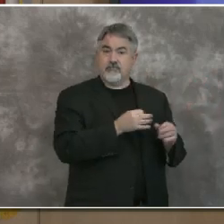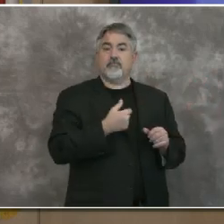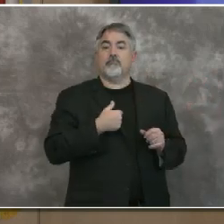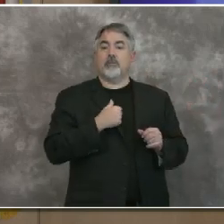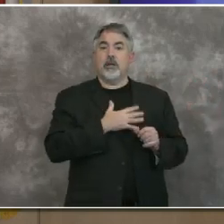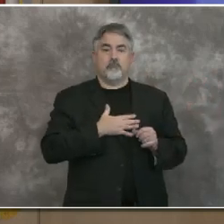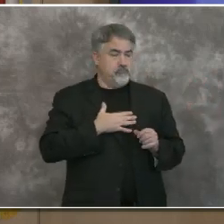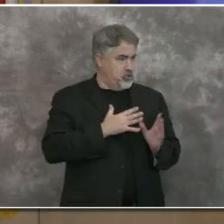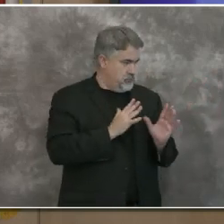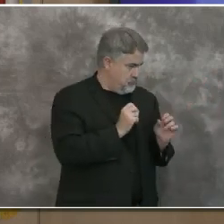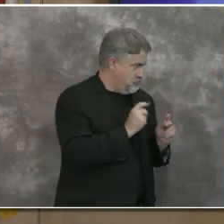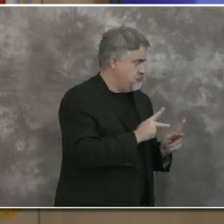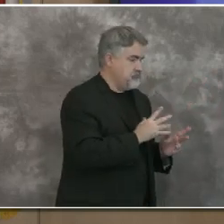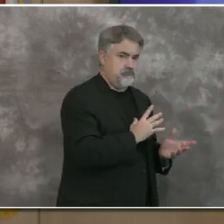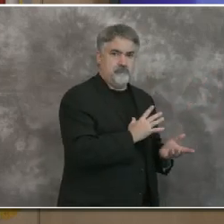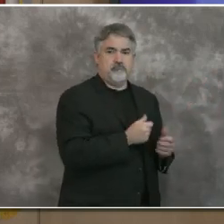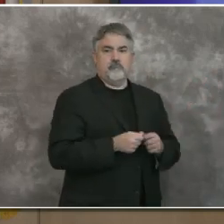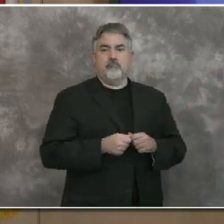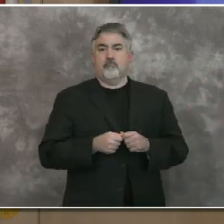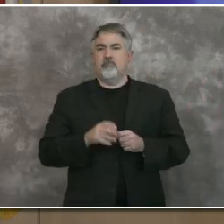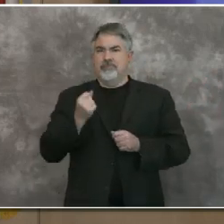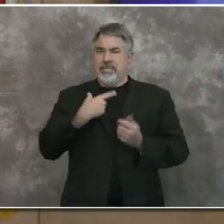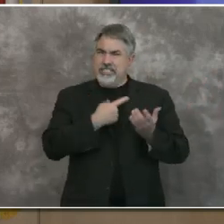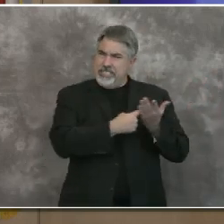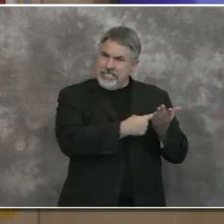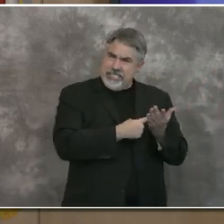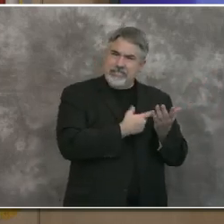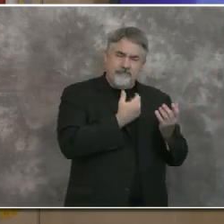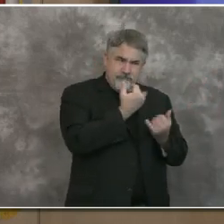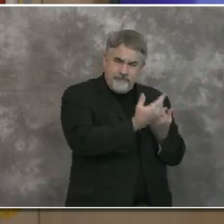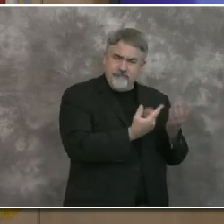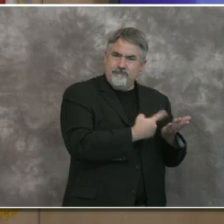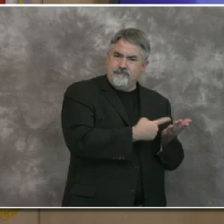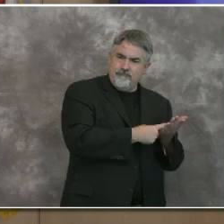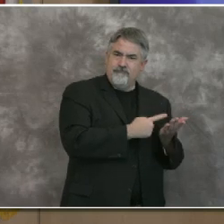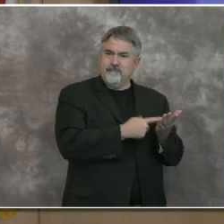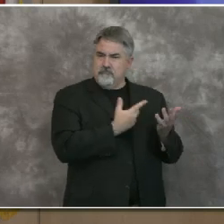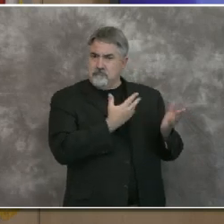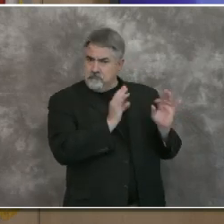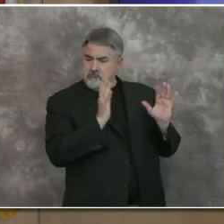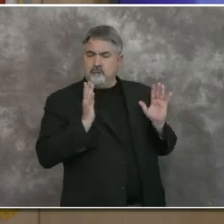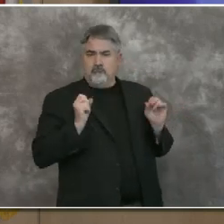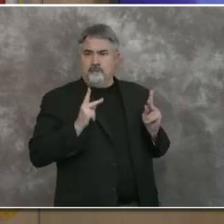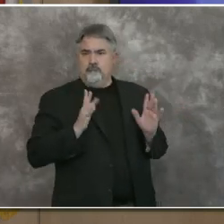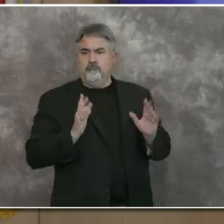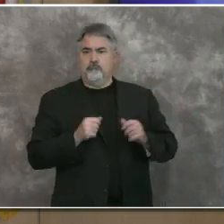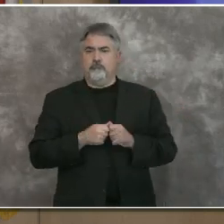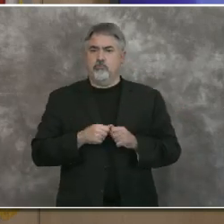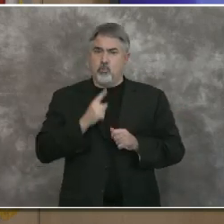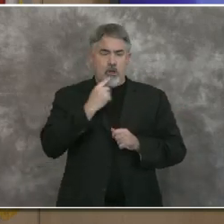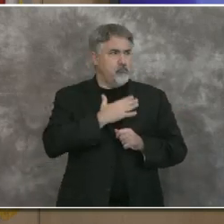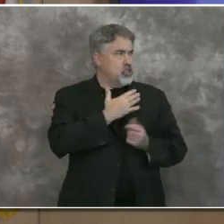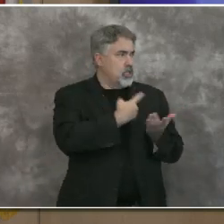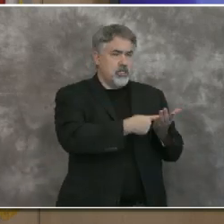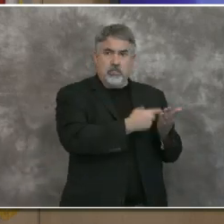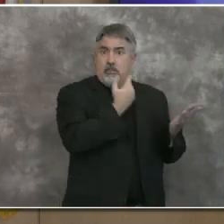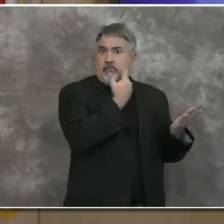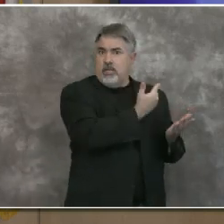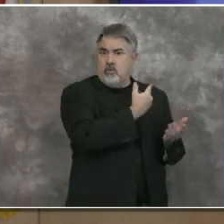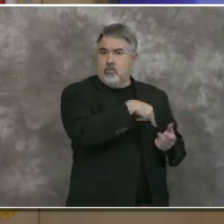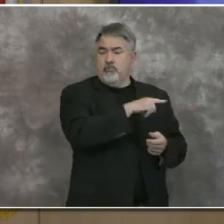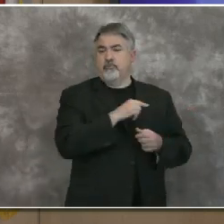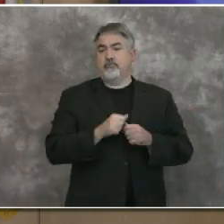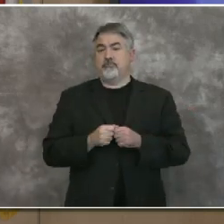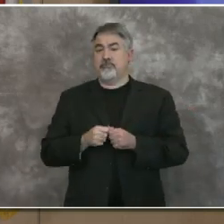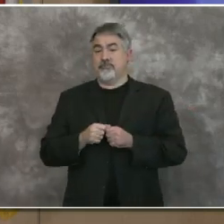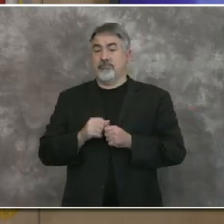energy they're expending to coordinate that, share those plans with our public health officers, and seek advice and input as they move forward, which is their choice to